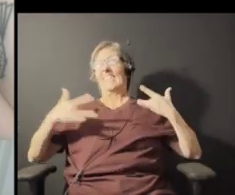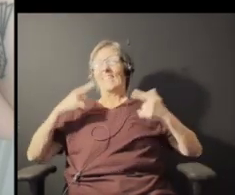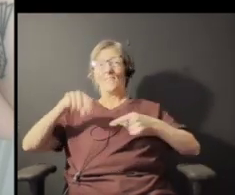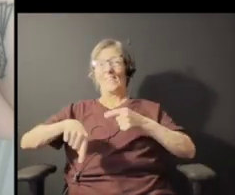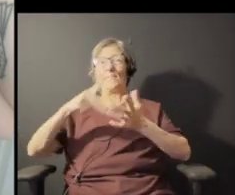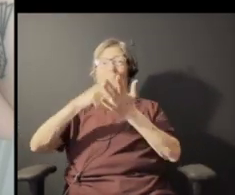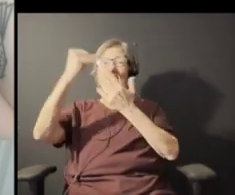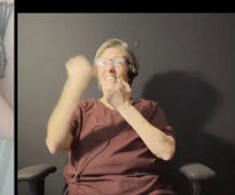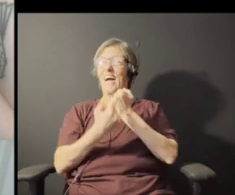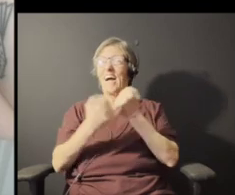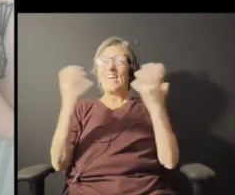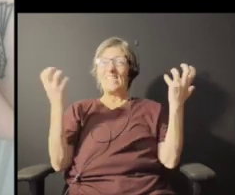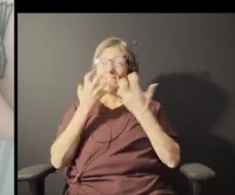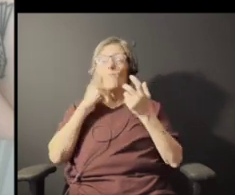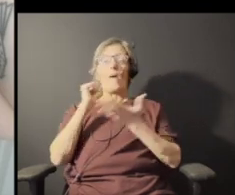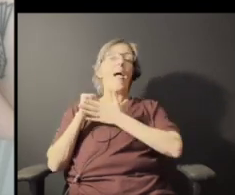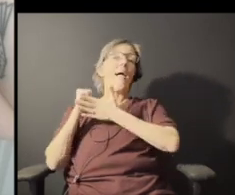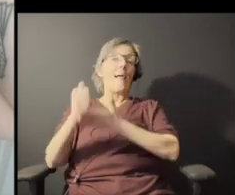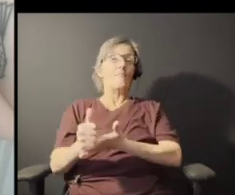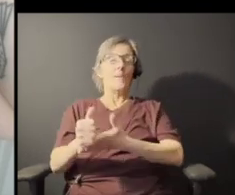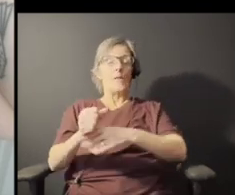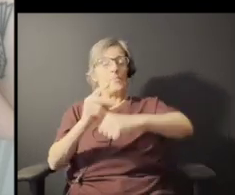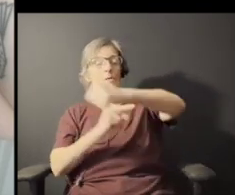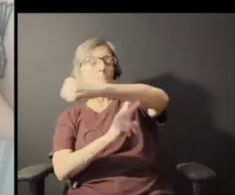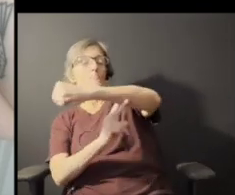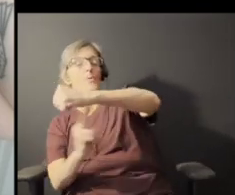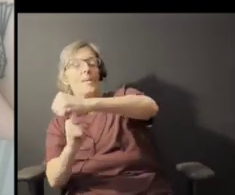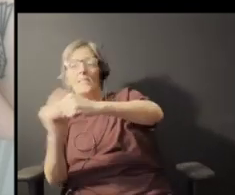this project. Cause I feel like that will help bridge